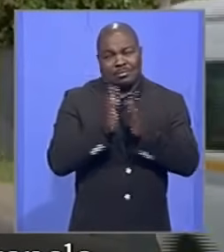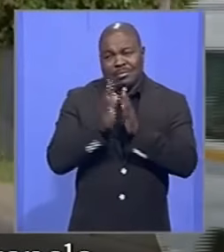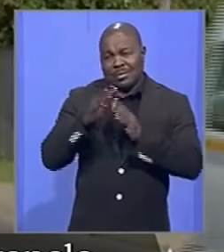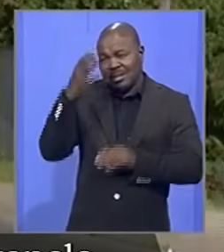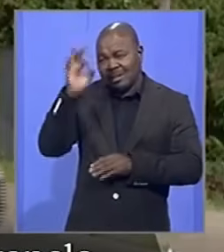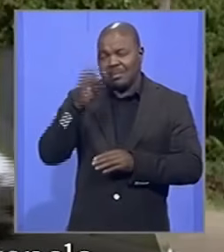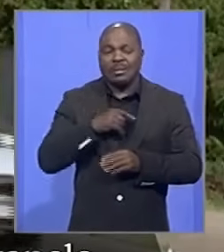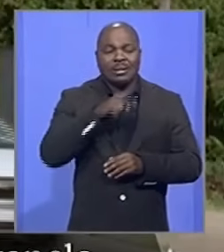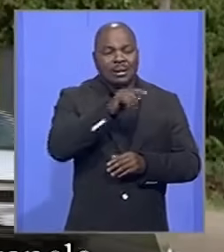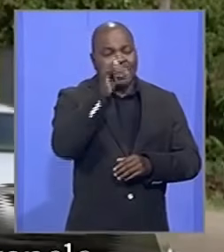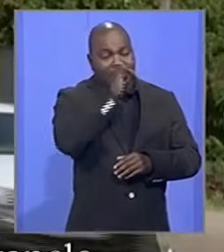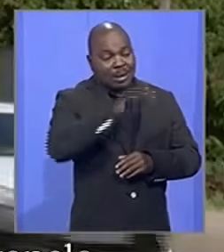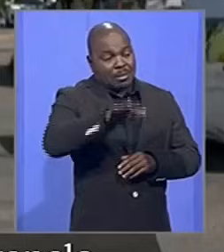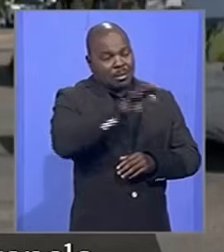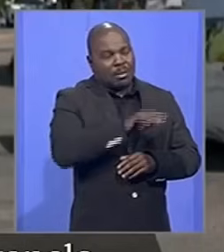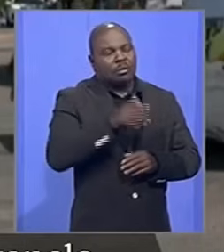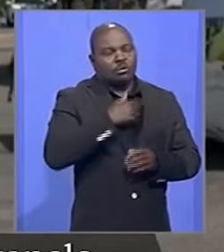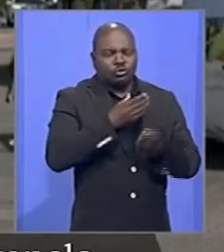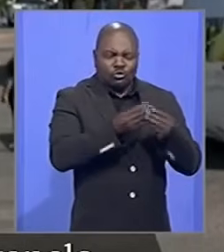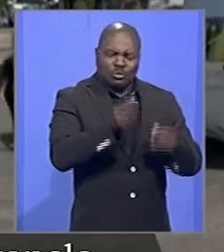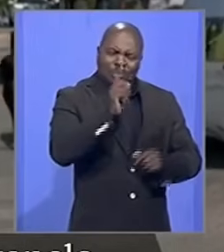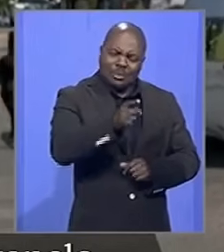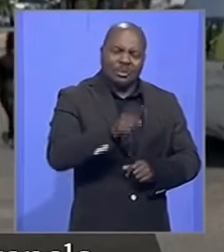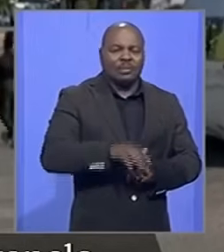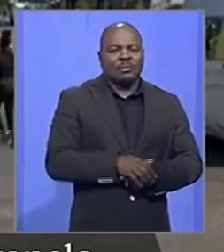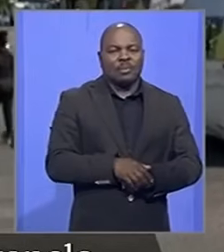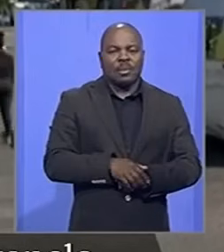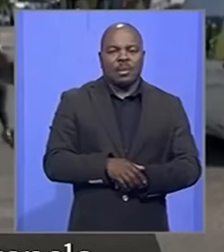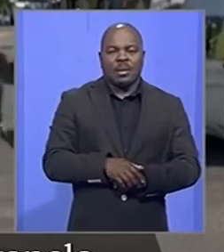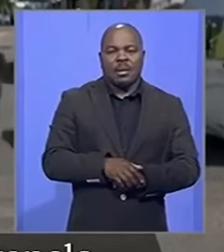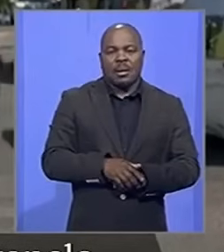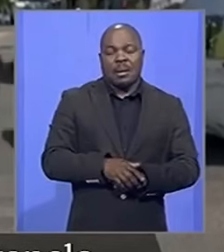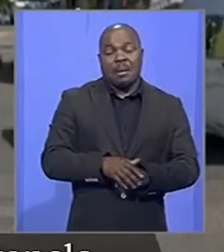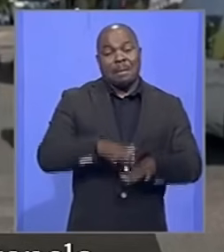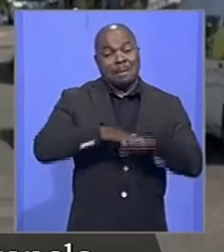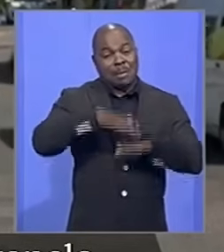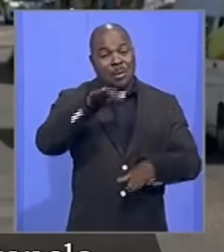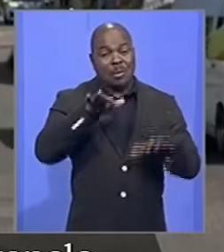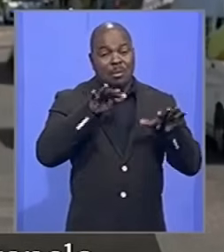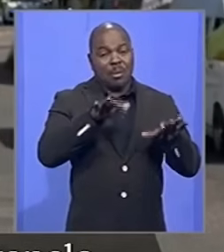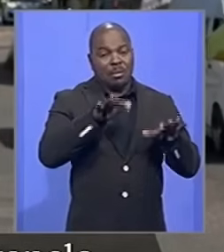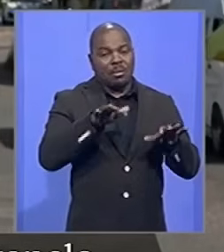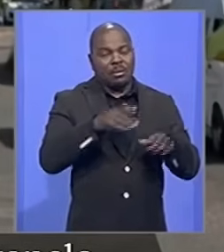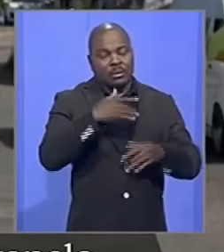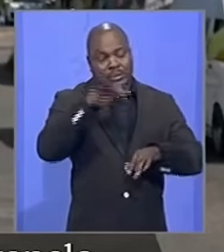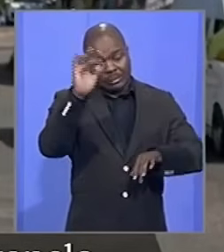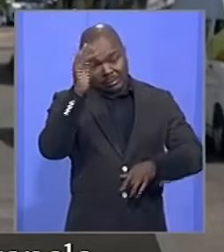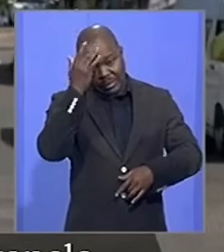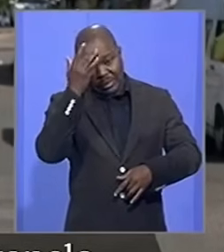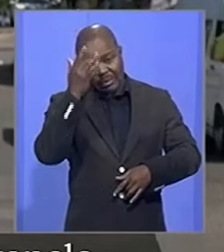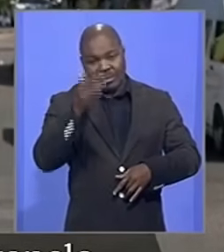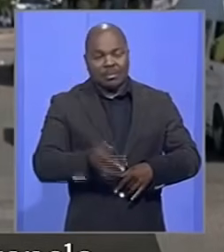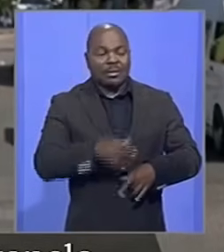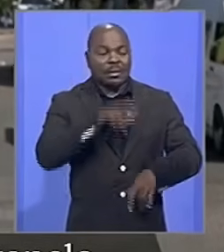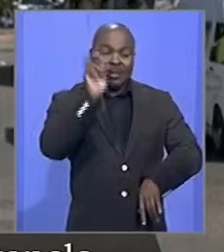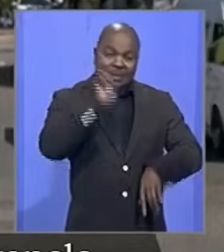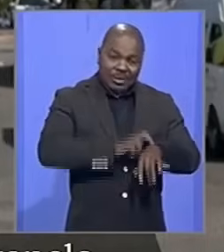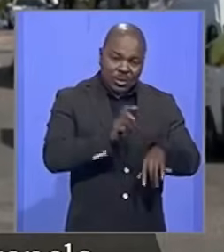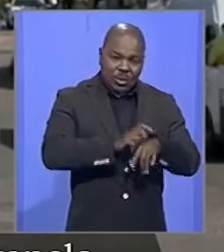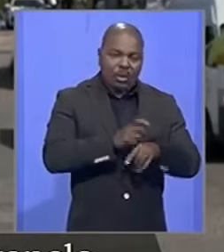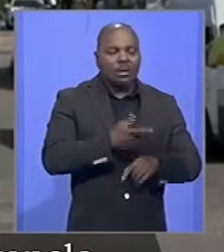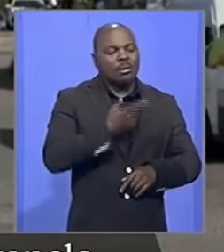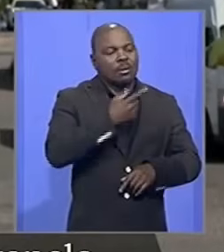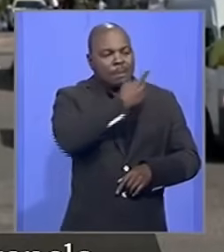bosenyi jo bo kwa Umlazi. You might get more people who are going to be sick and in need of